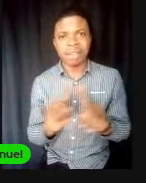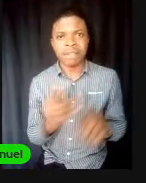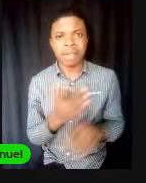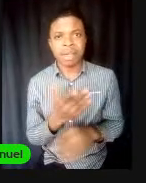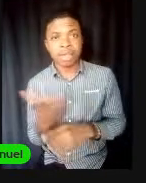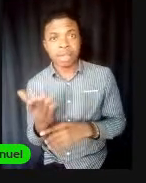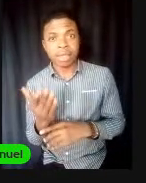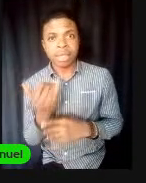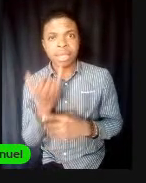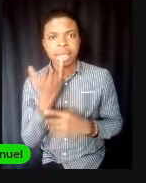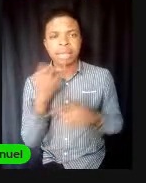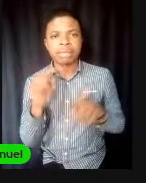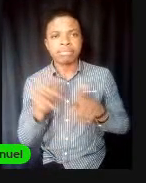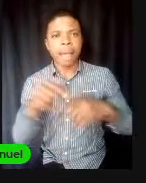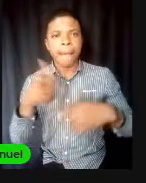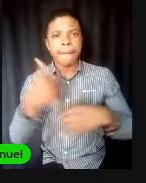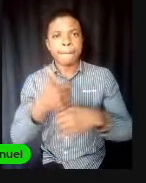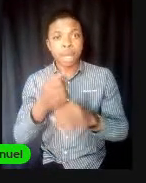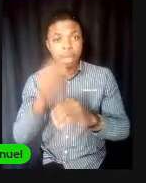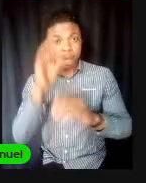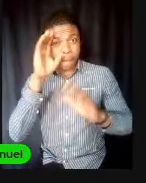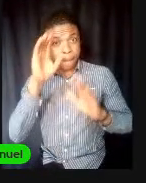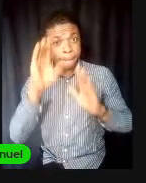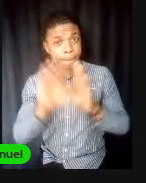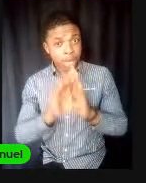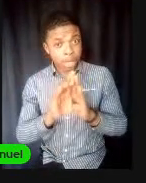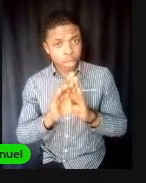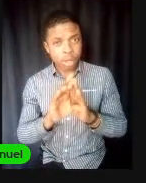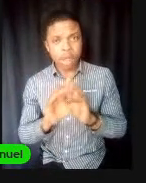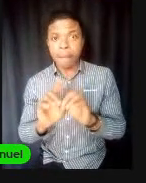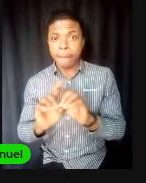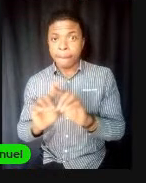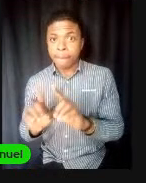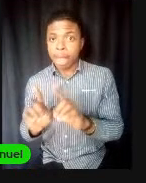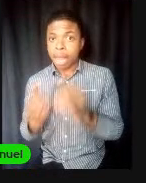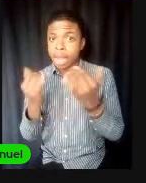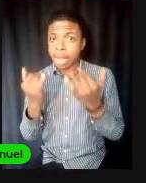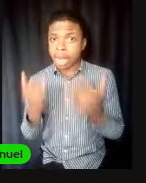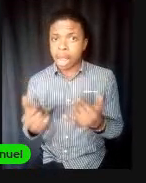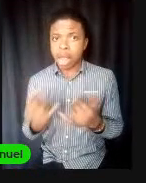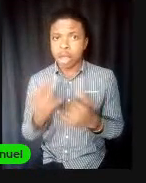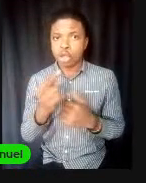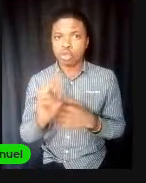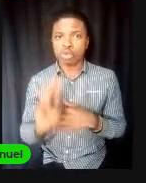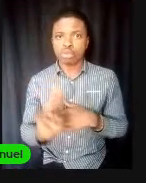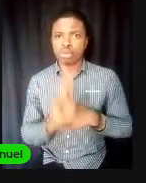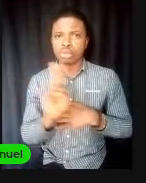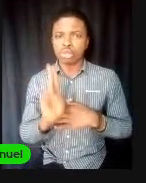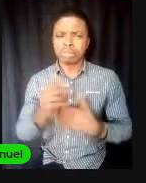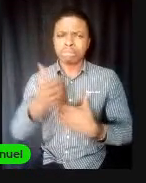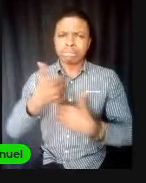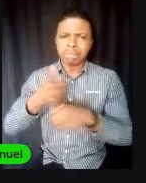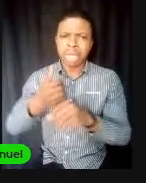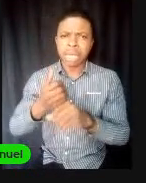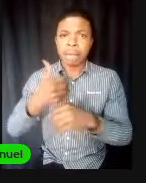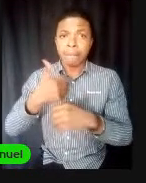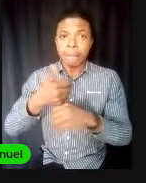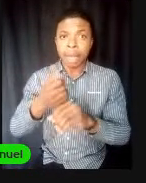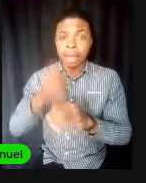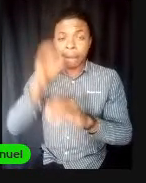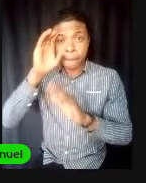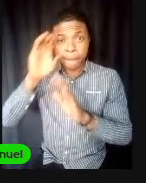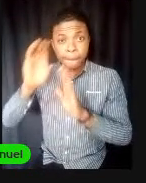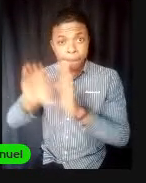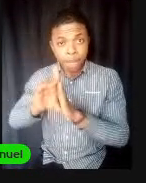around, you're making pictures using either pictures or images or shapes and